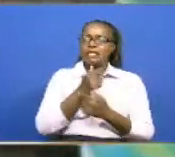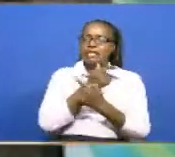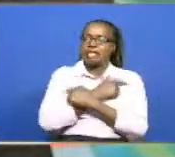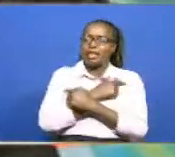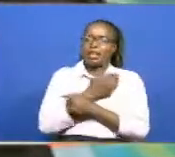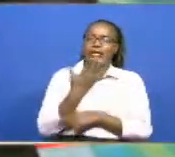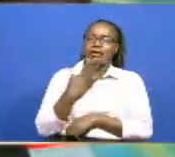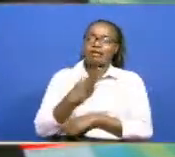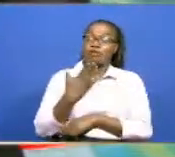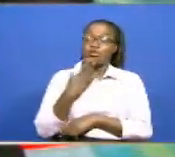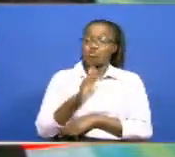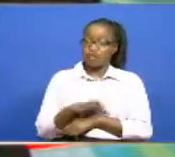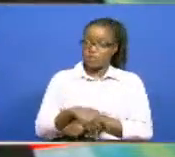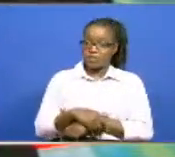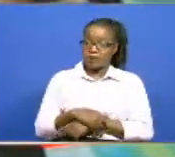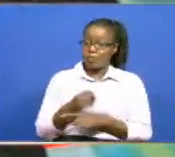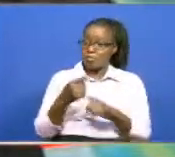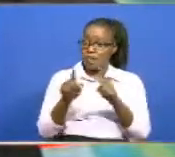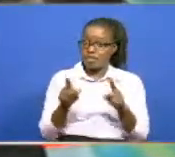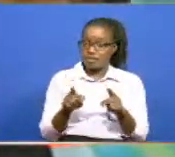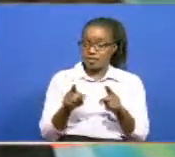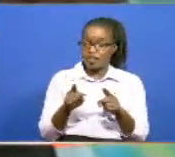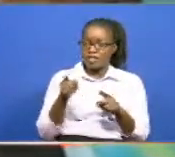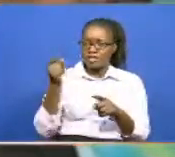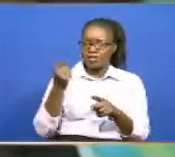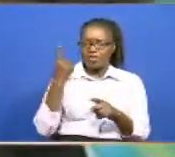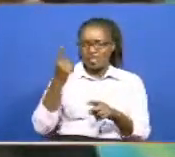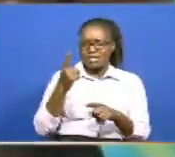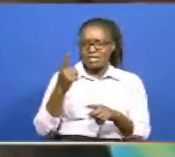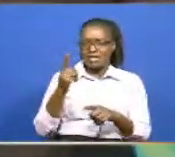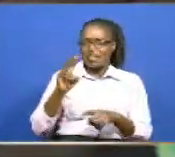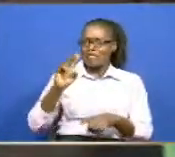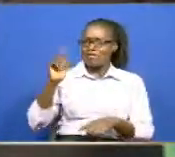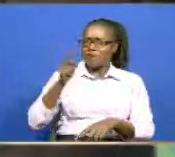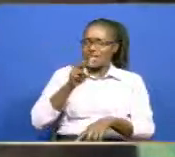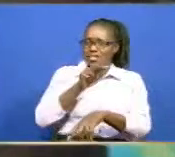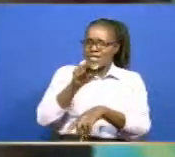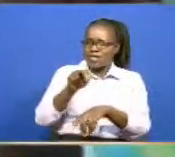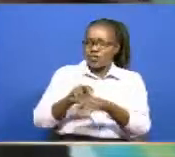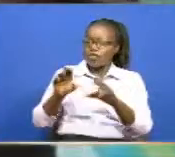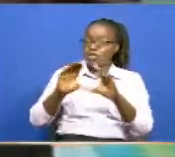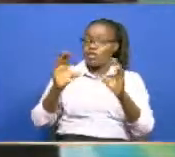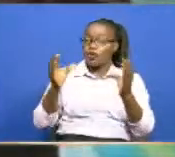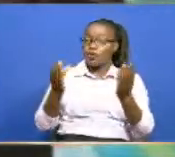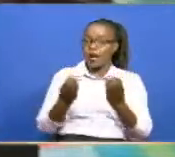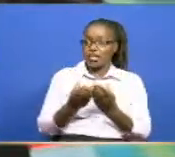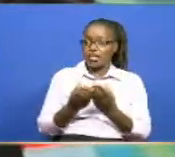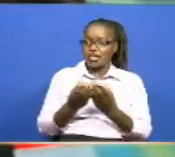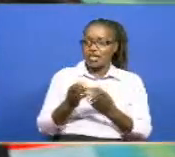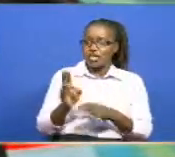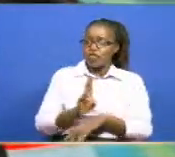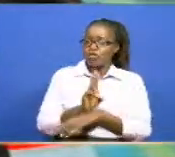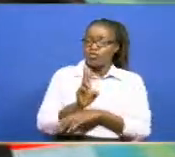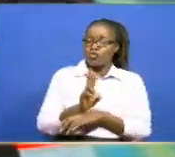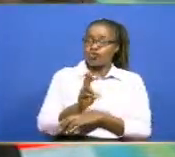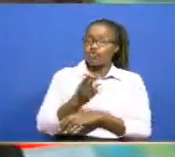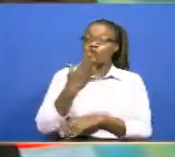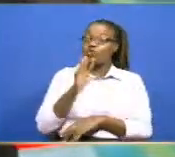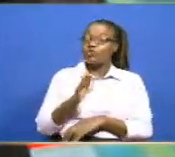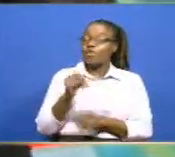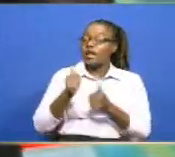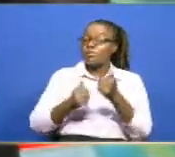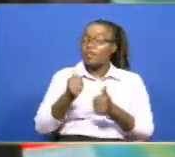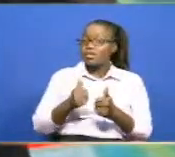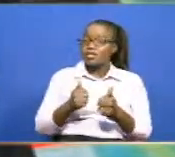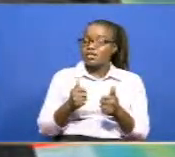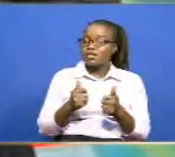Lakini je, unafahamu taifa la kwanza kabisa ulimwenguni kuwahi kutumia sukari? Amini